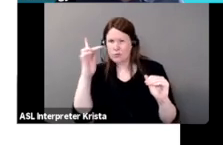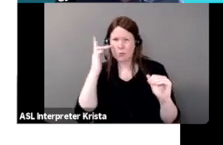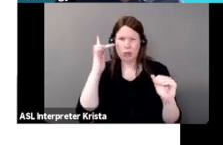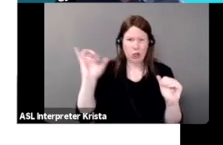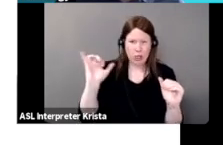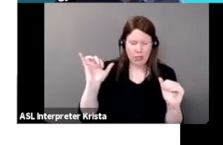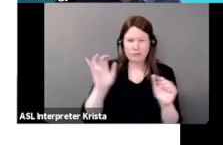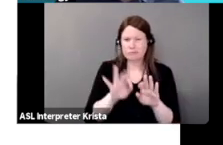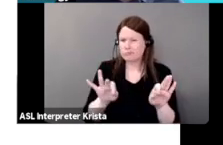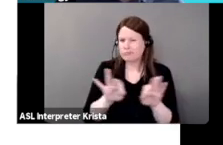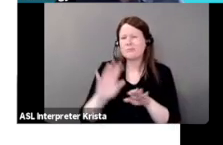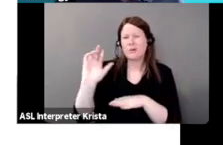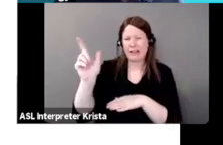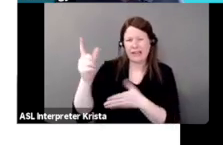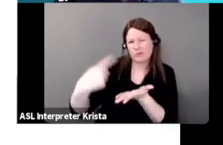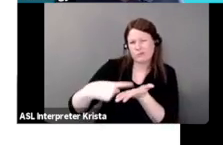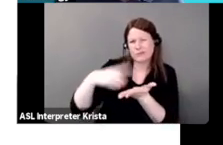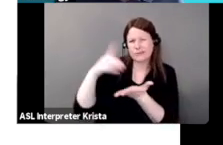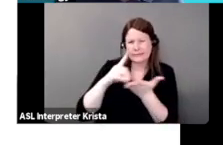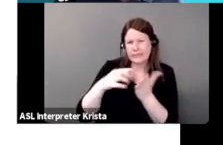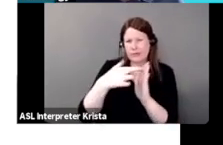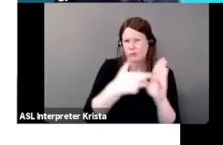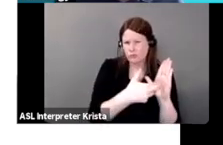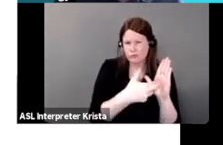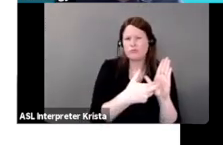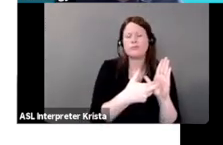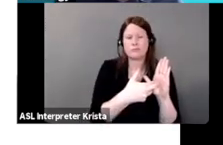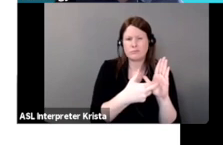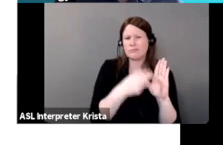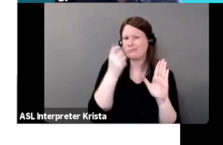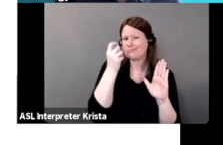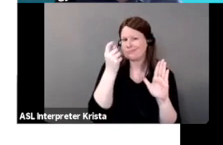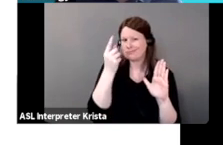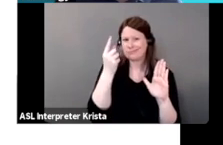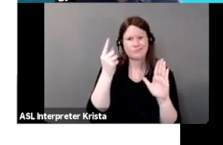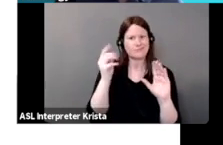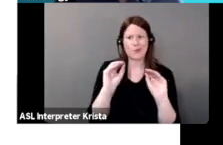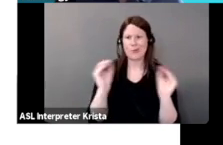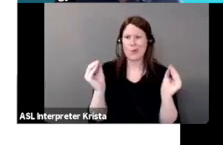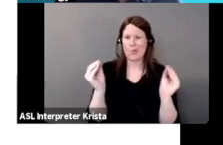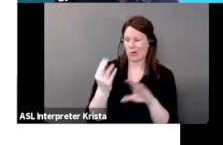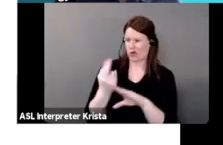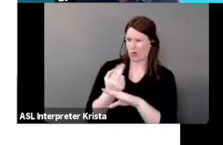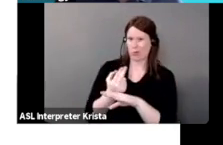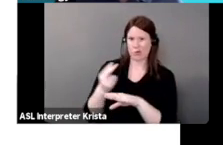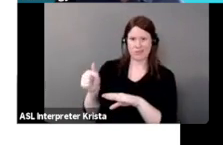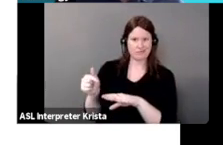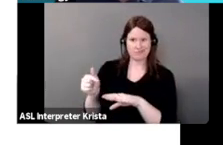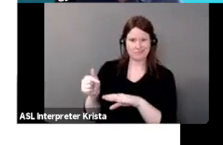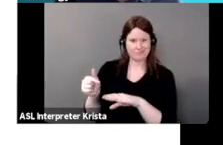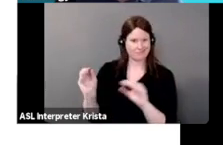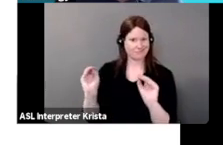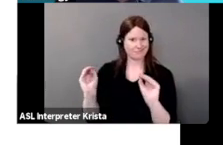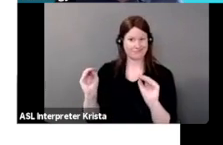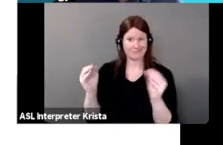about design registrations, but something that doesn't have utility in itself can't